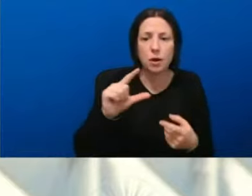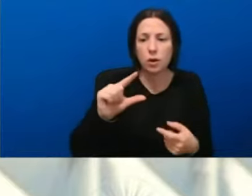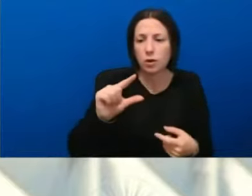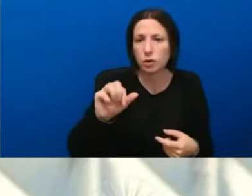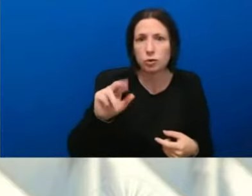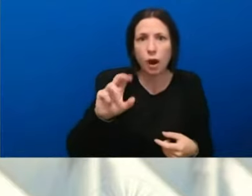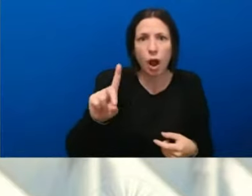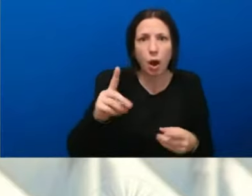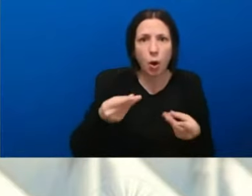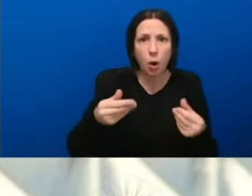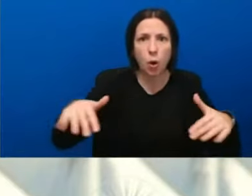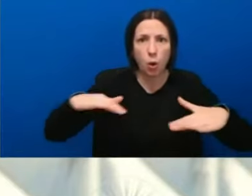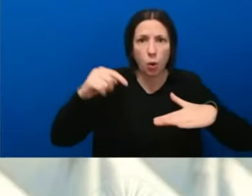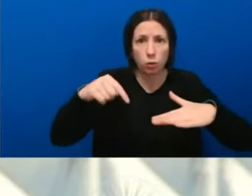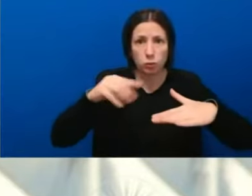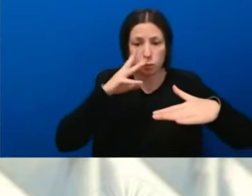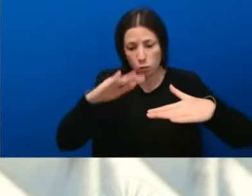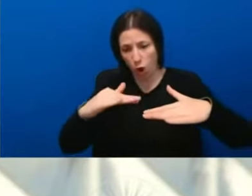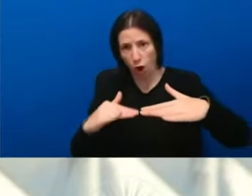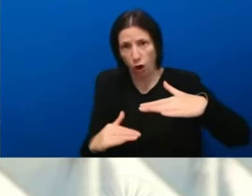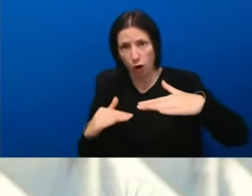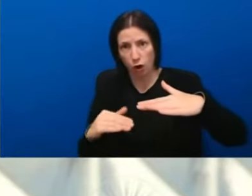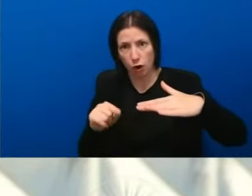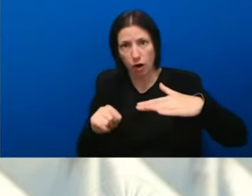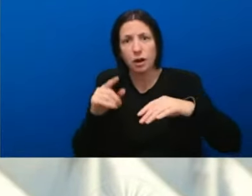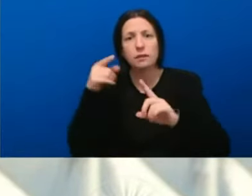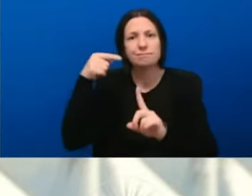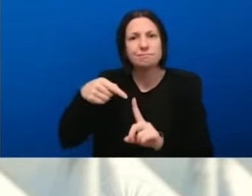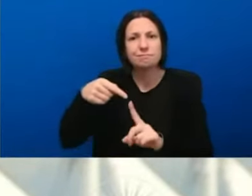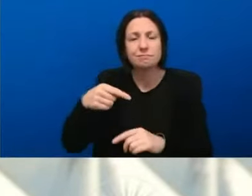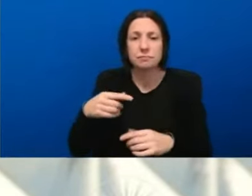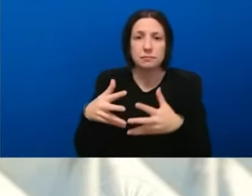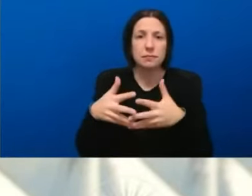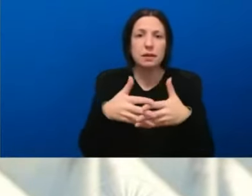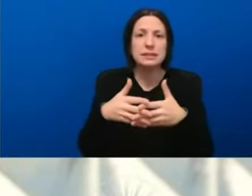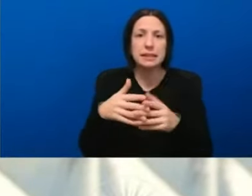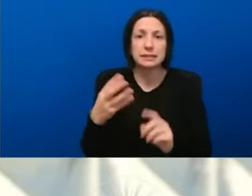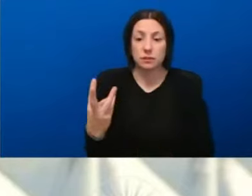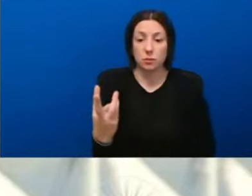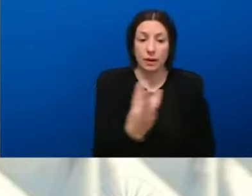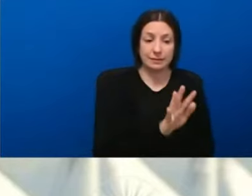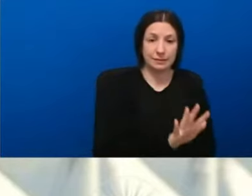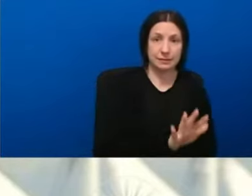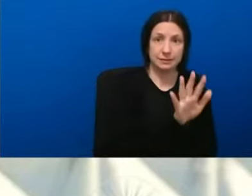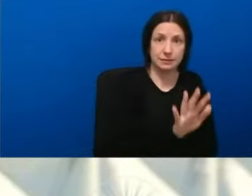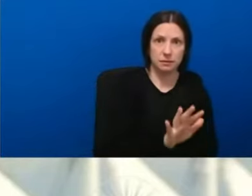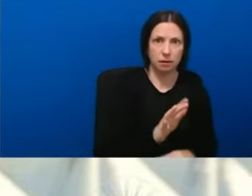piece on the groundwater situation, particularly in Western United States, and found alarmingly low